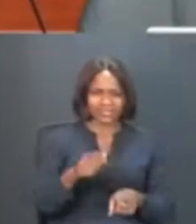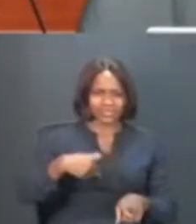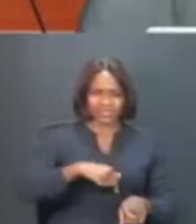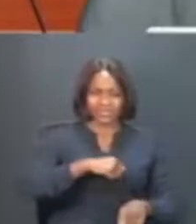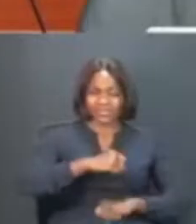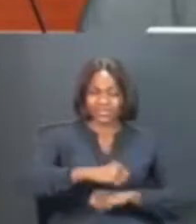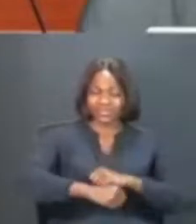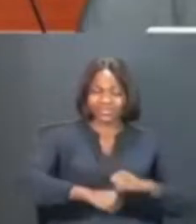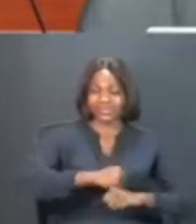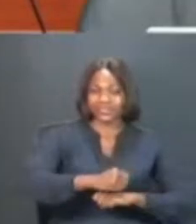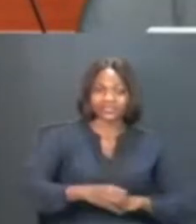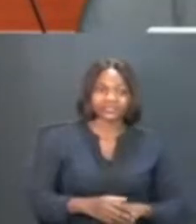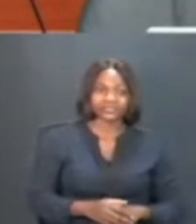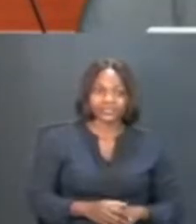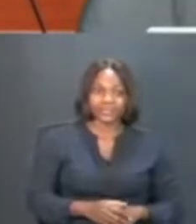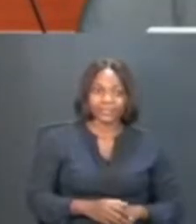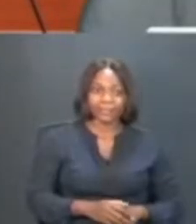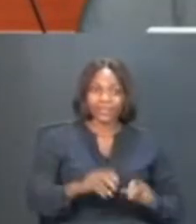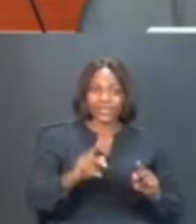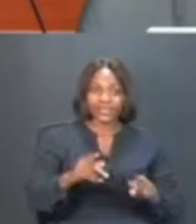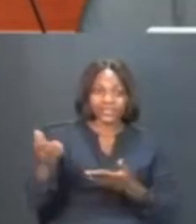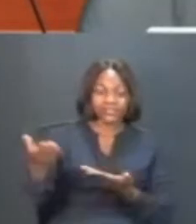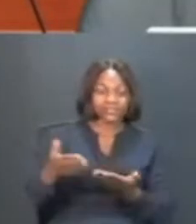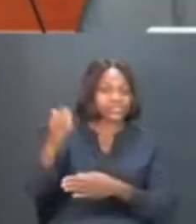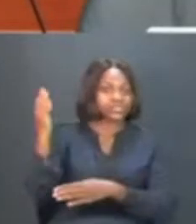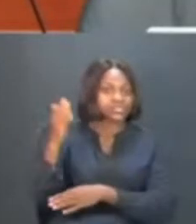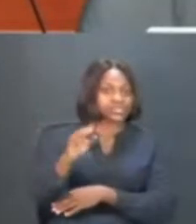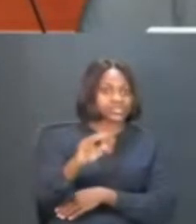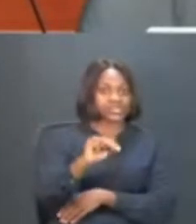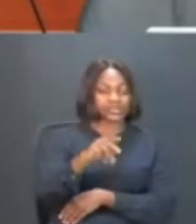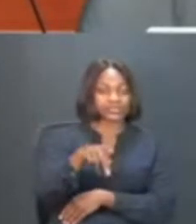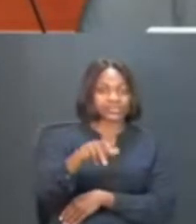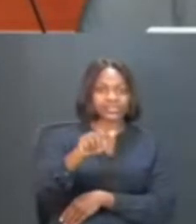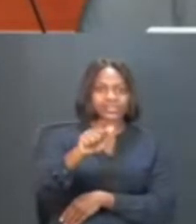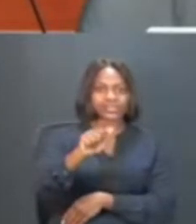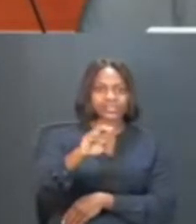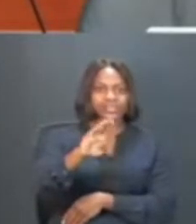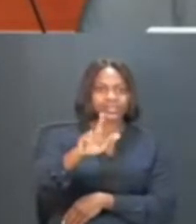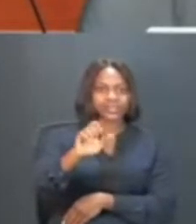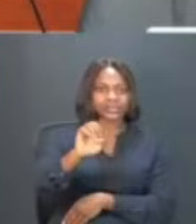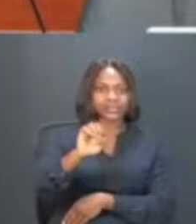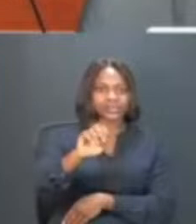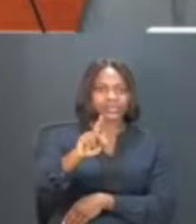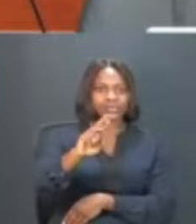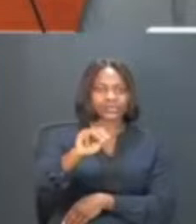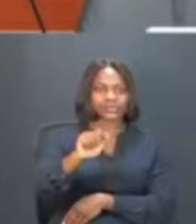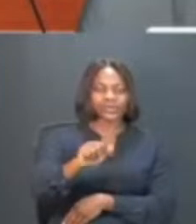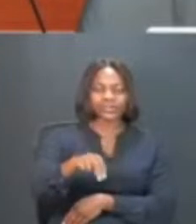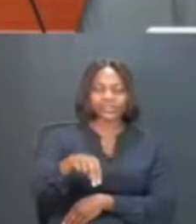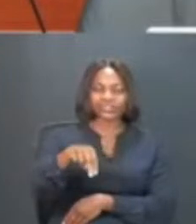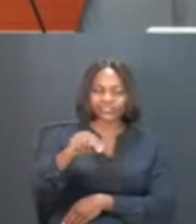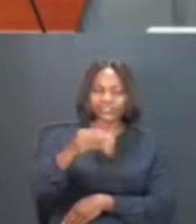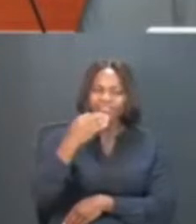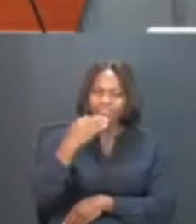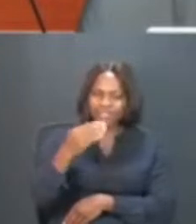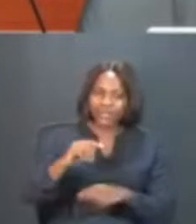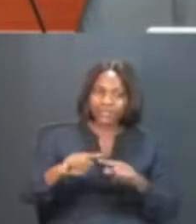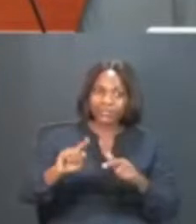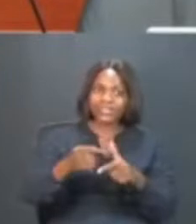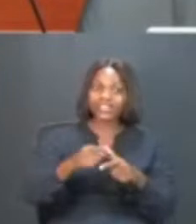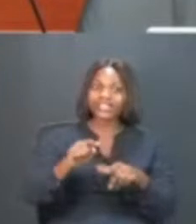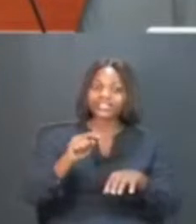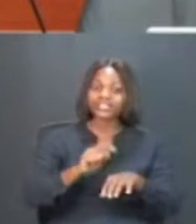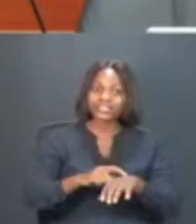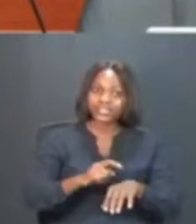the statement, MP for Abelkumanov, we thank you for this. But I'm hoping that the next time we are making this statement, at